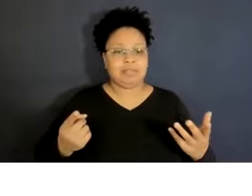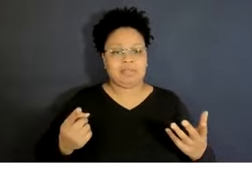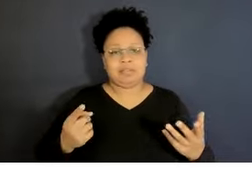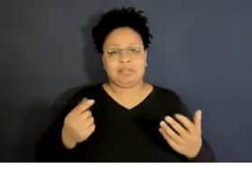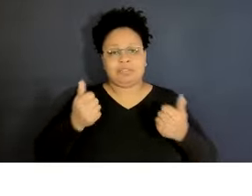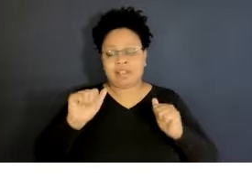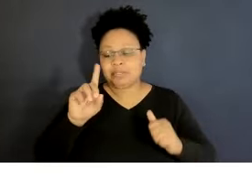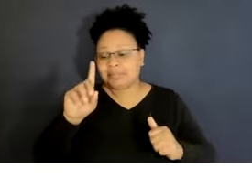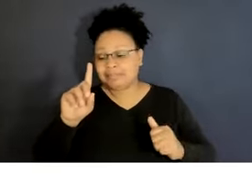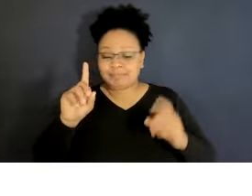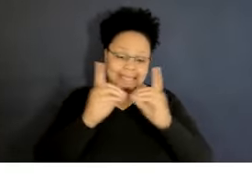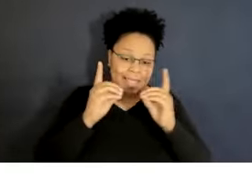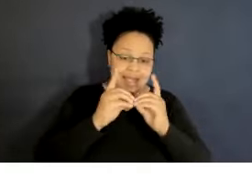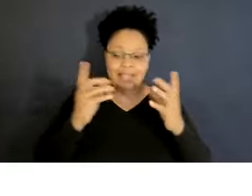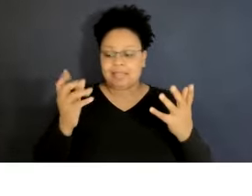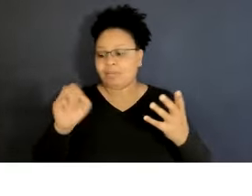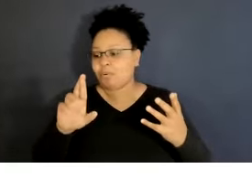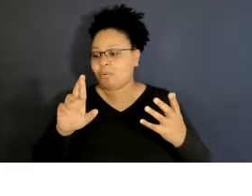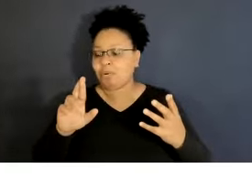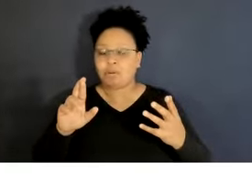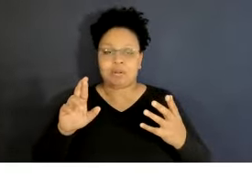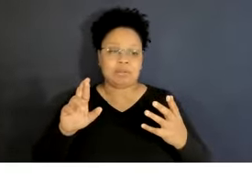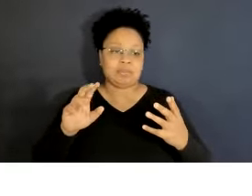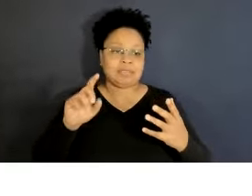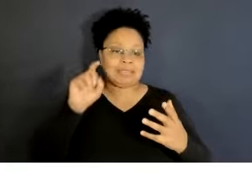or the sexuality world